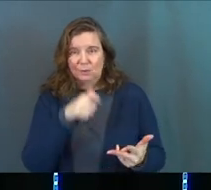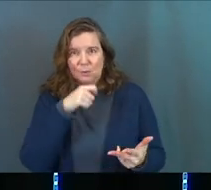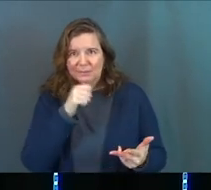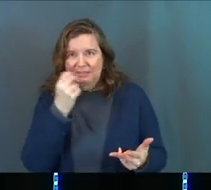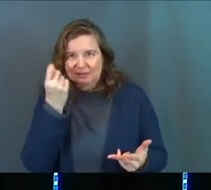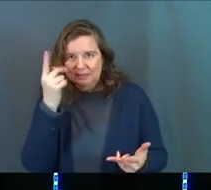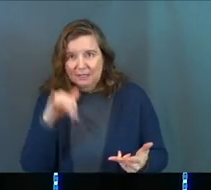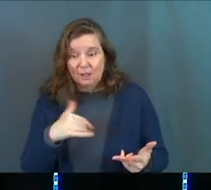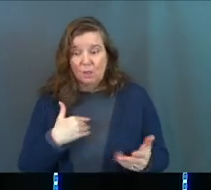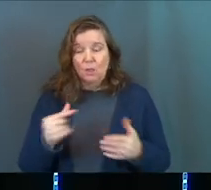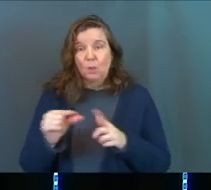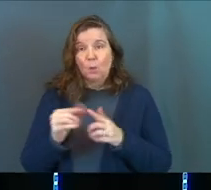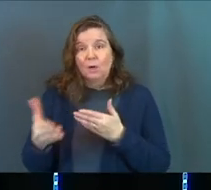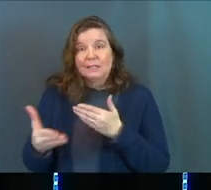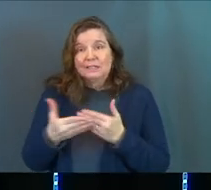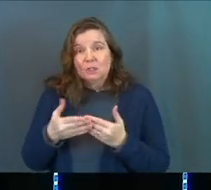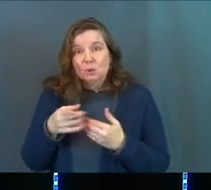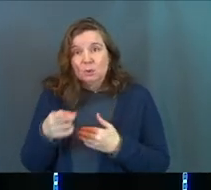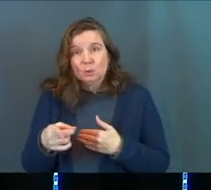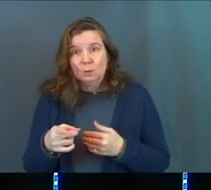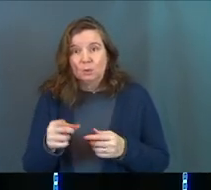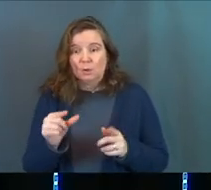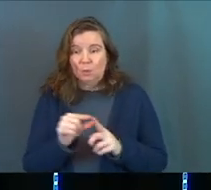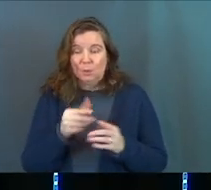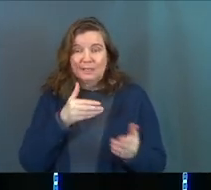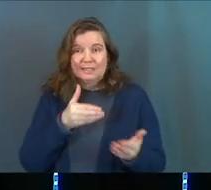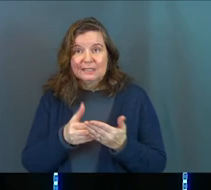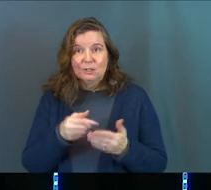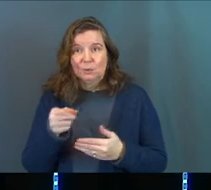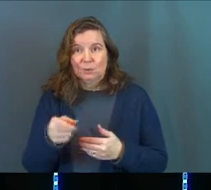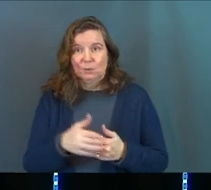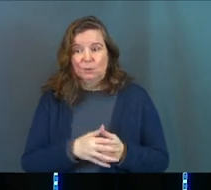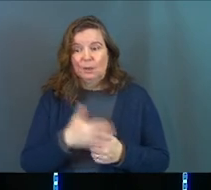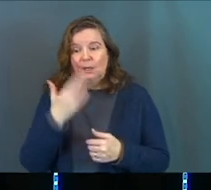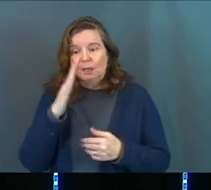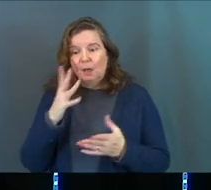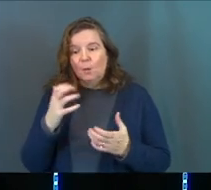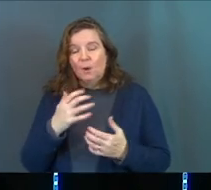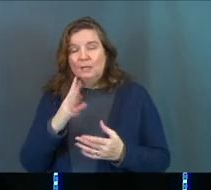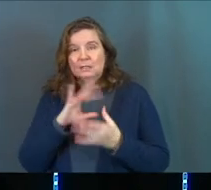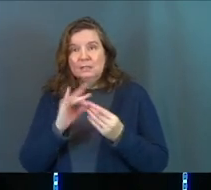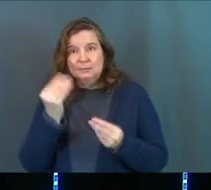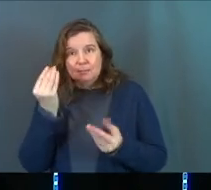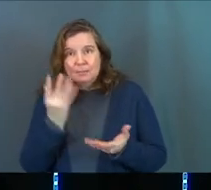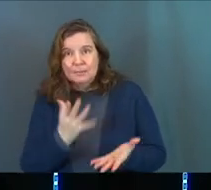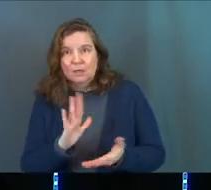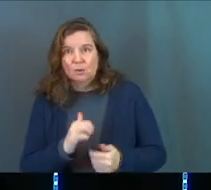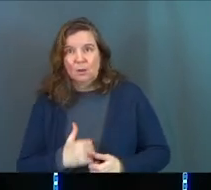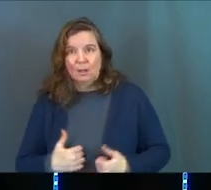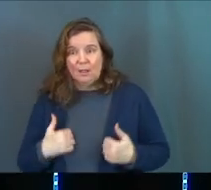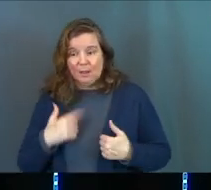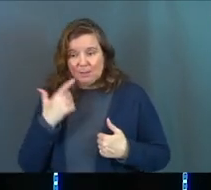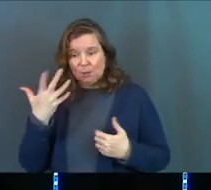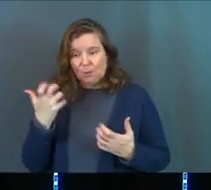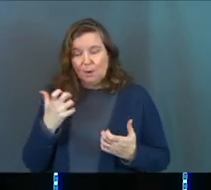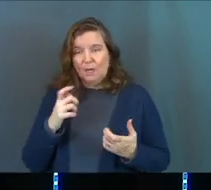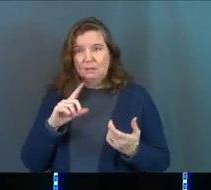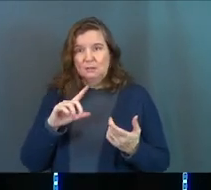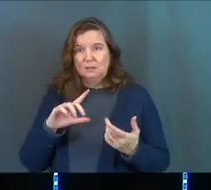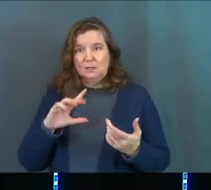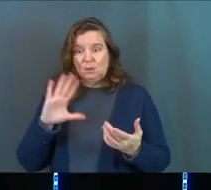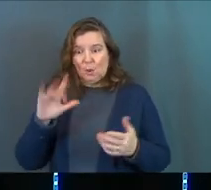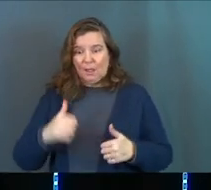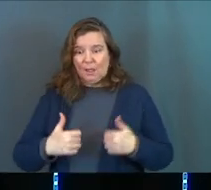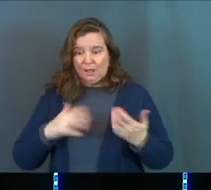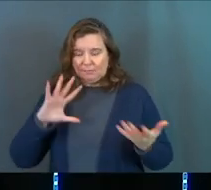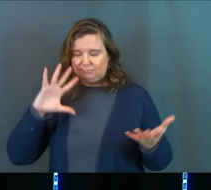The word is near you. The word is near you. And God wants to speak into your life because he wants to turn it